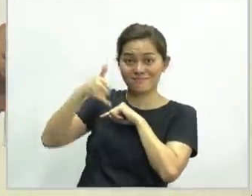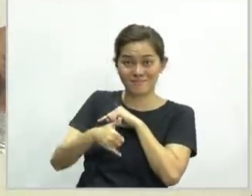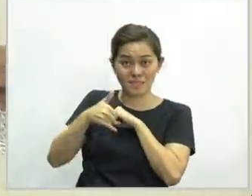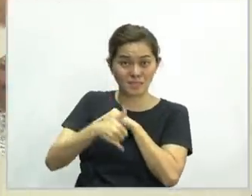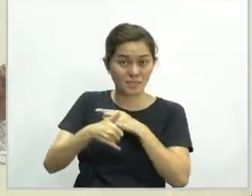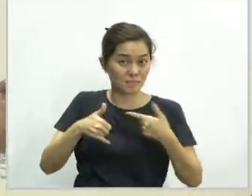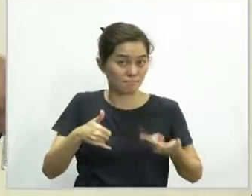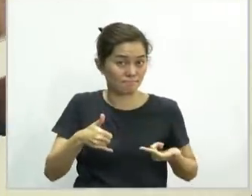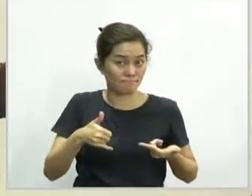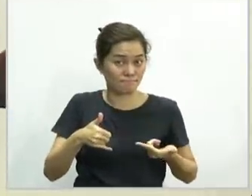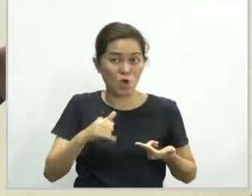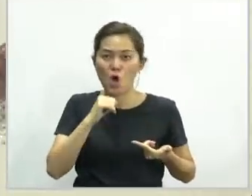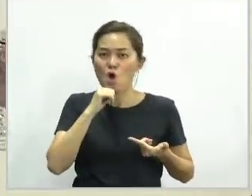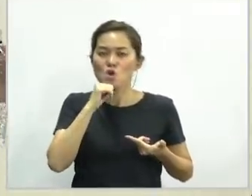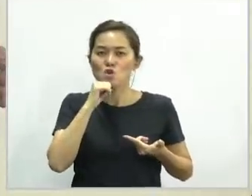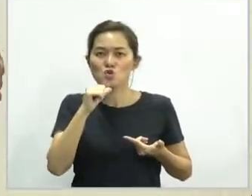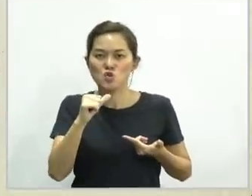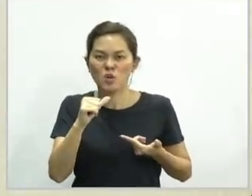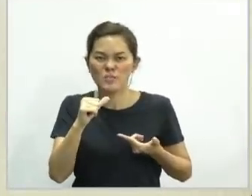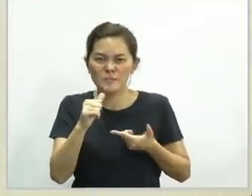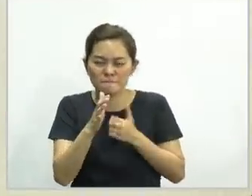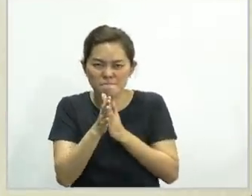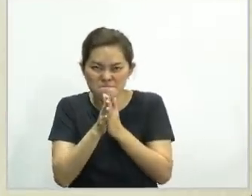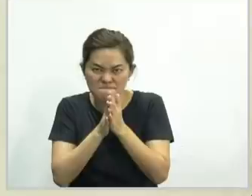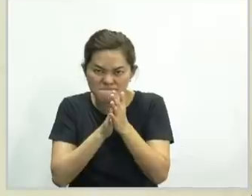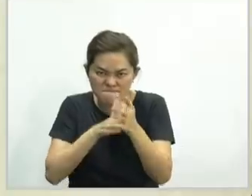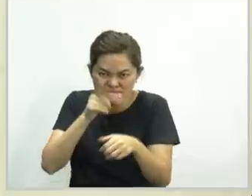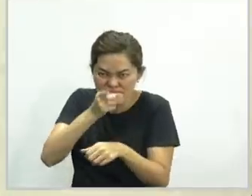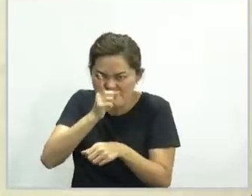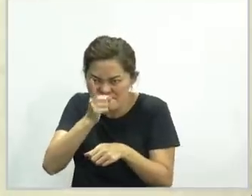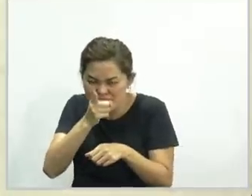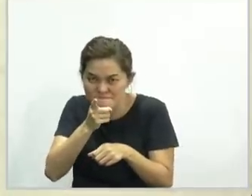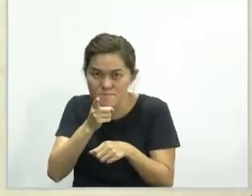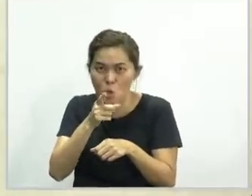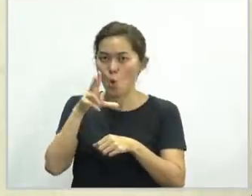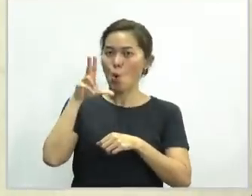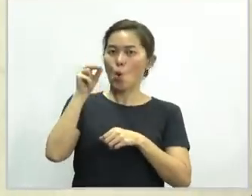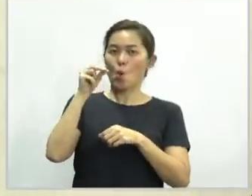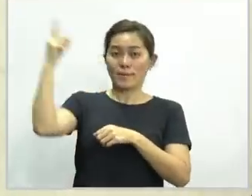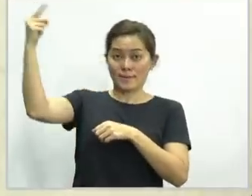world not to rub it in, but to rub it out.